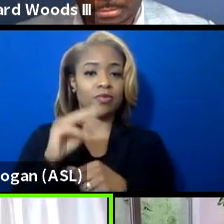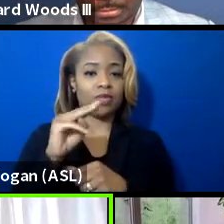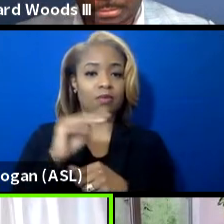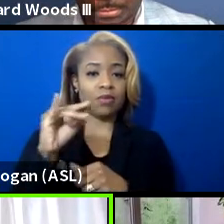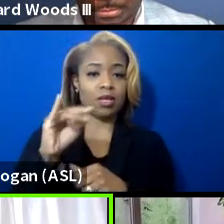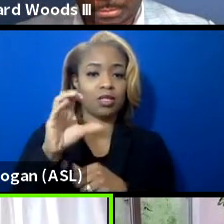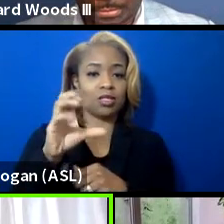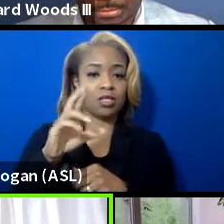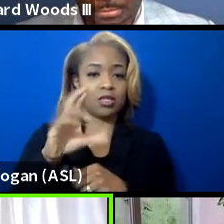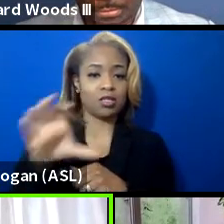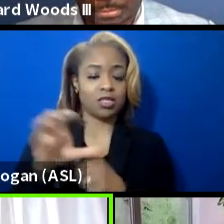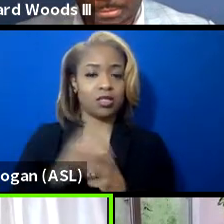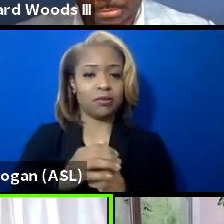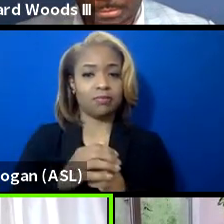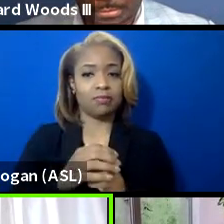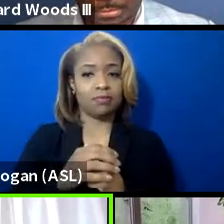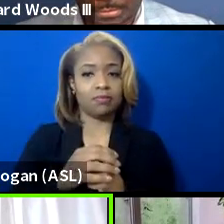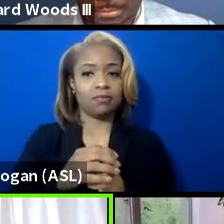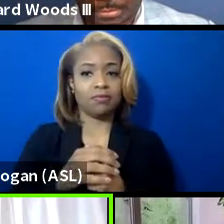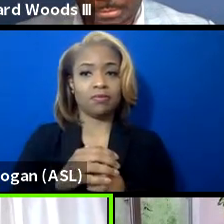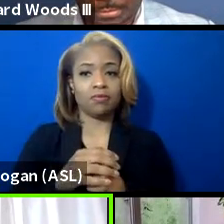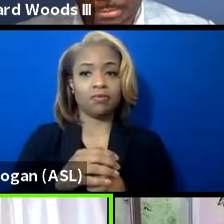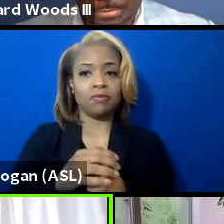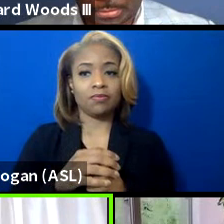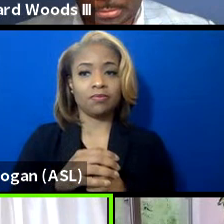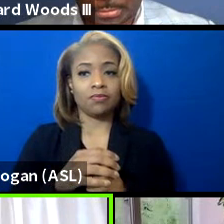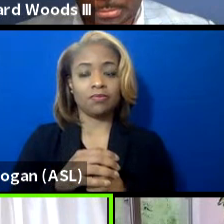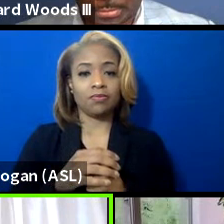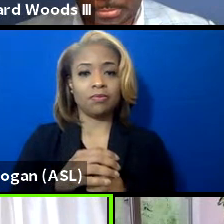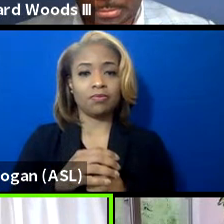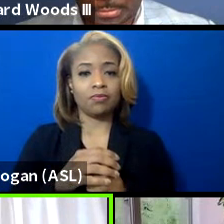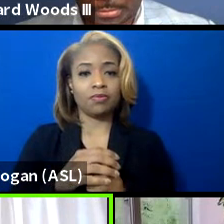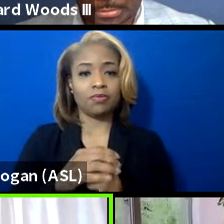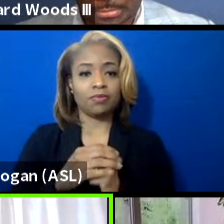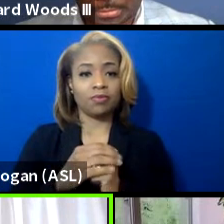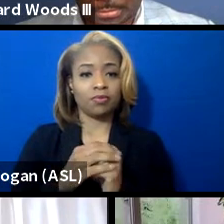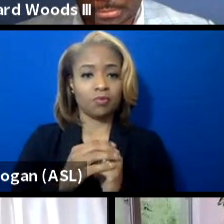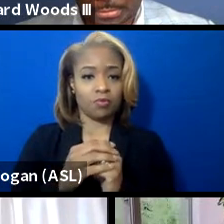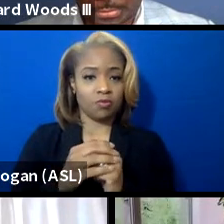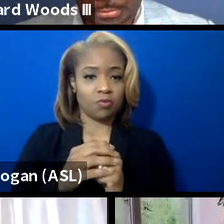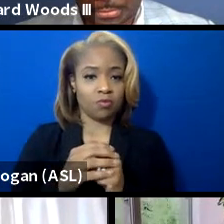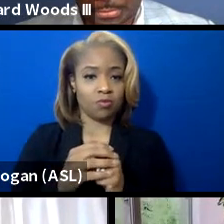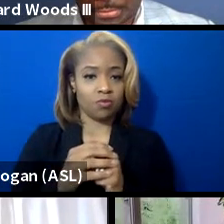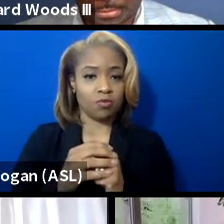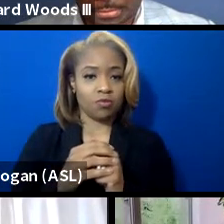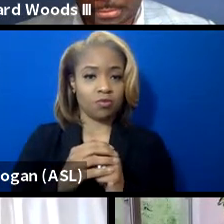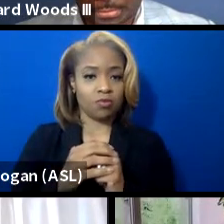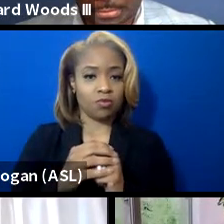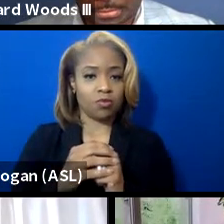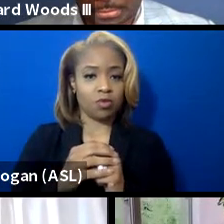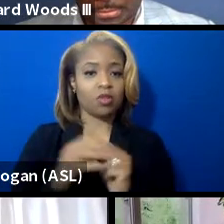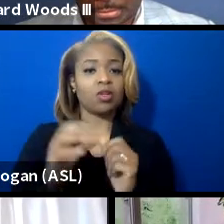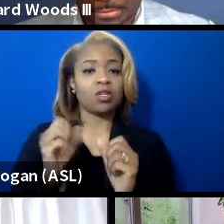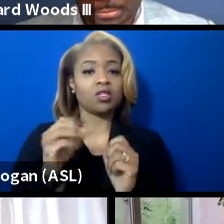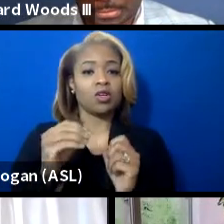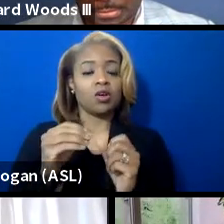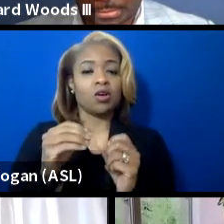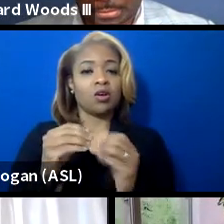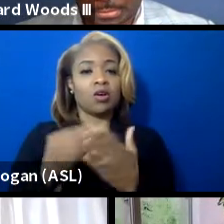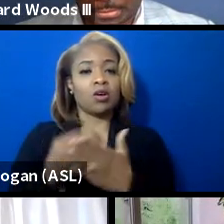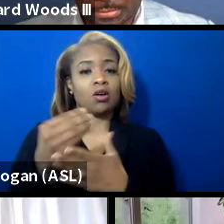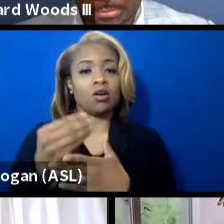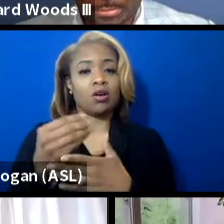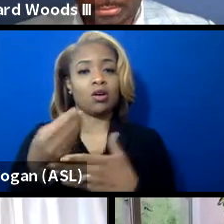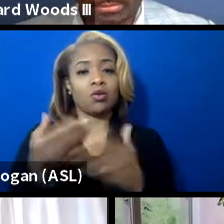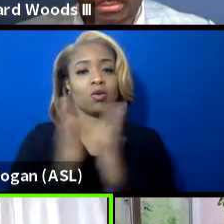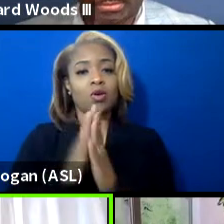MICRC meeting resolution. And still same person, procurement request for